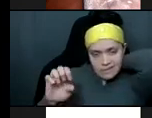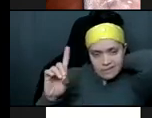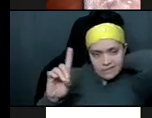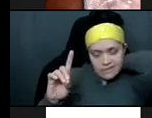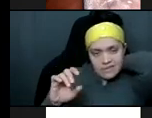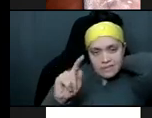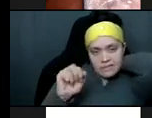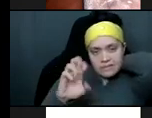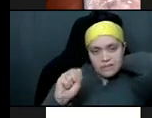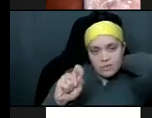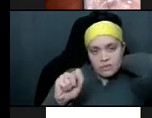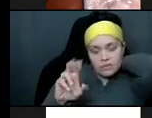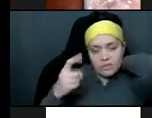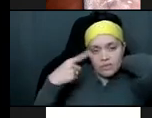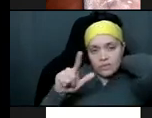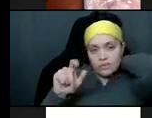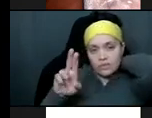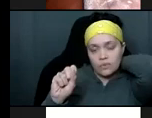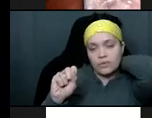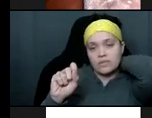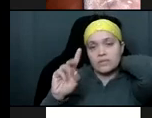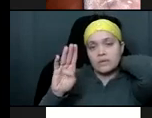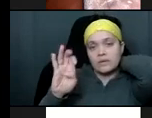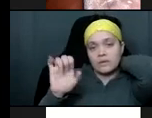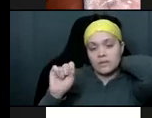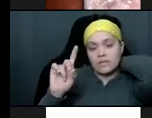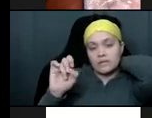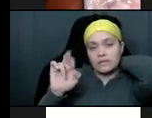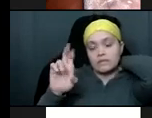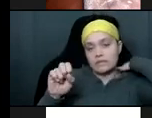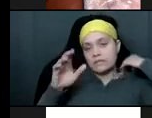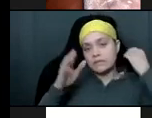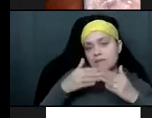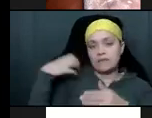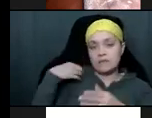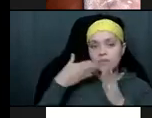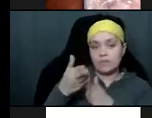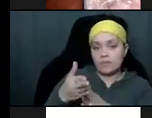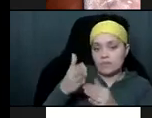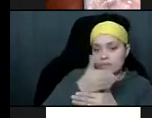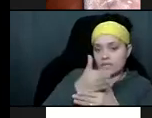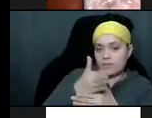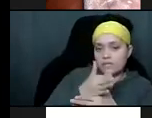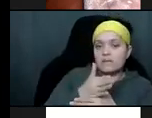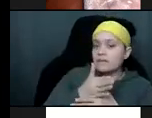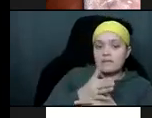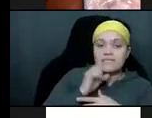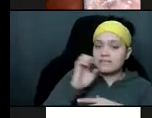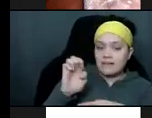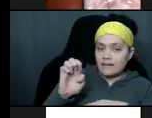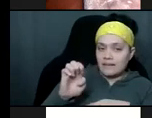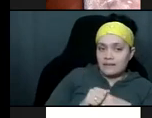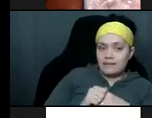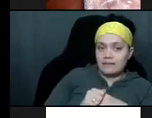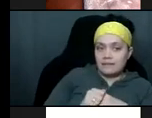Strait was named for Luis Valles de Torres, captain who sailed through that gap between Australia and Papua New Guinea.